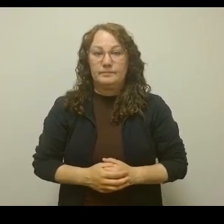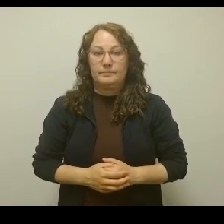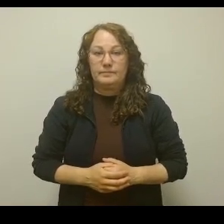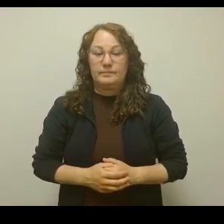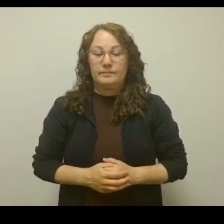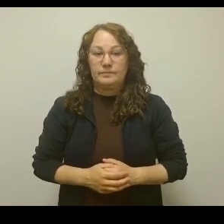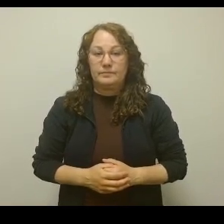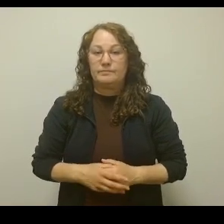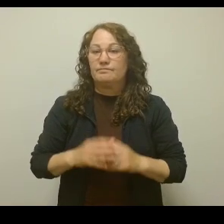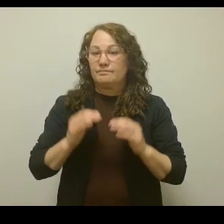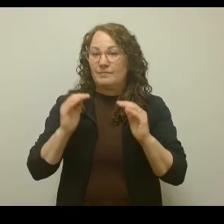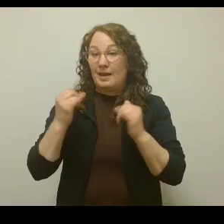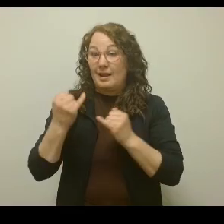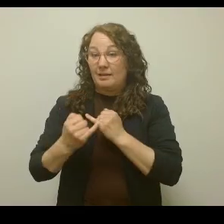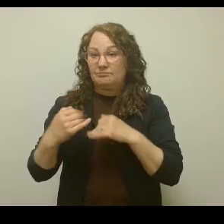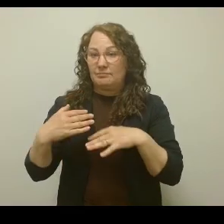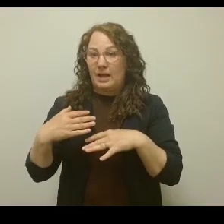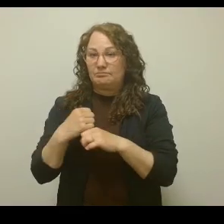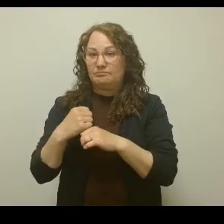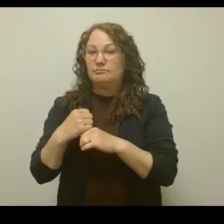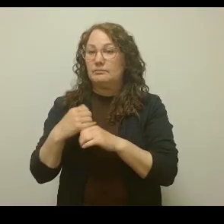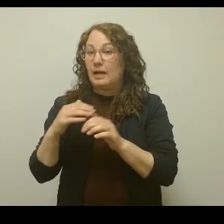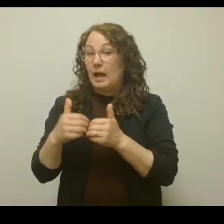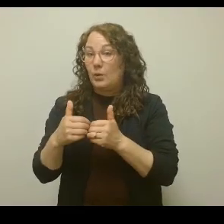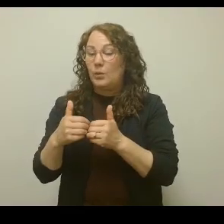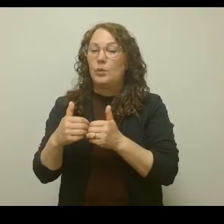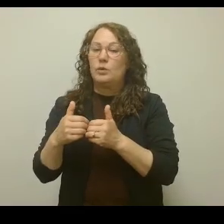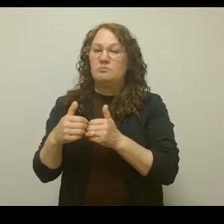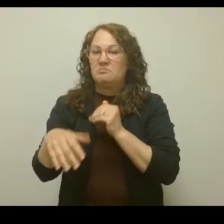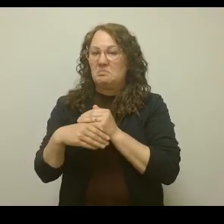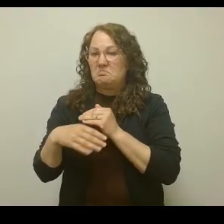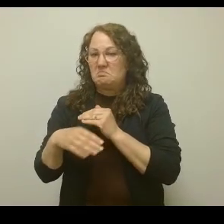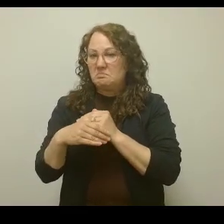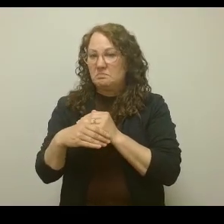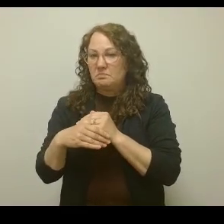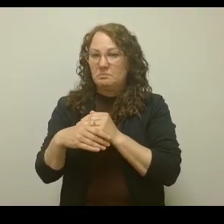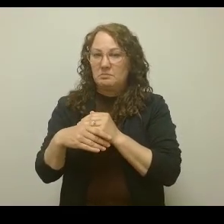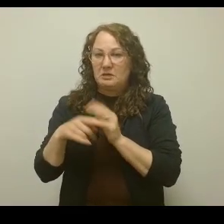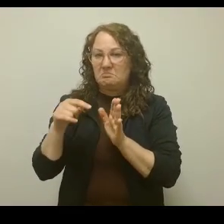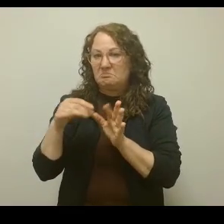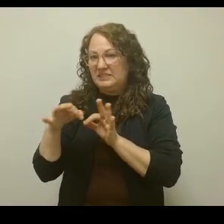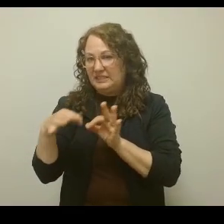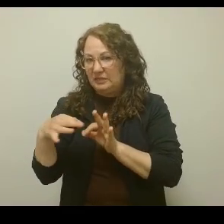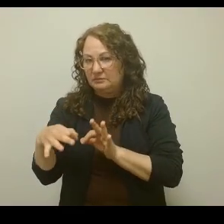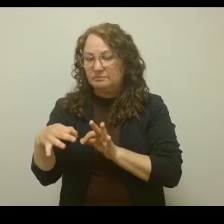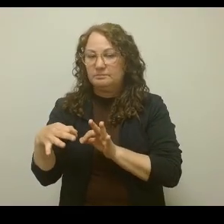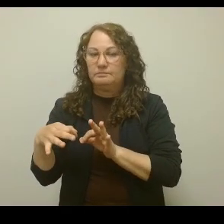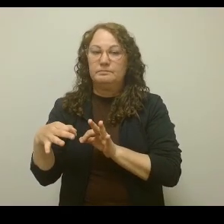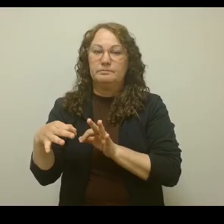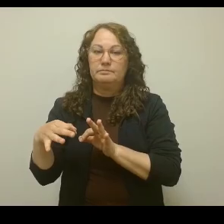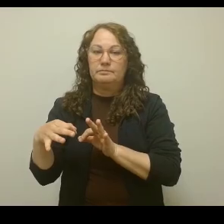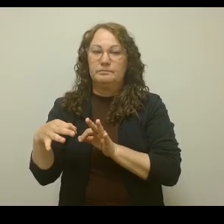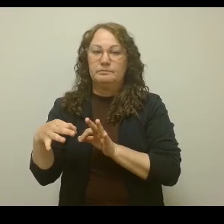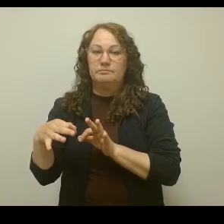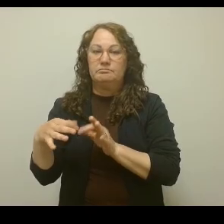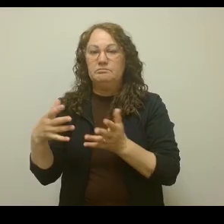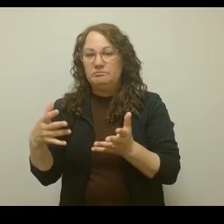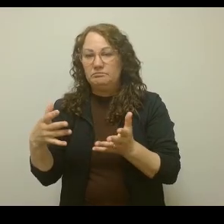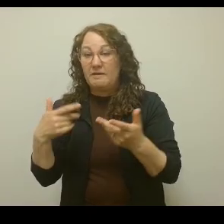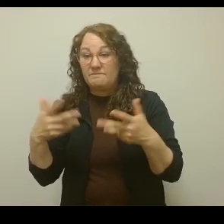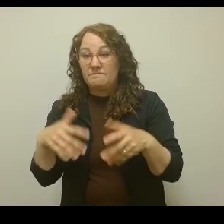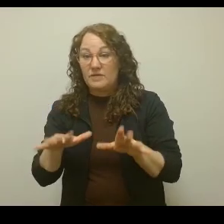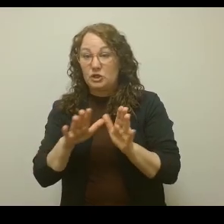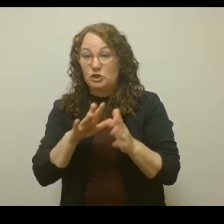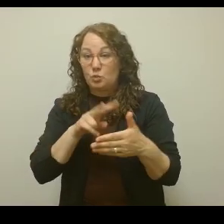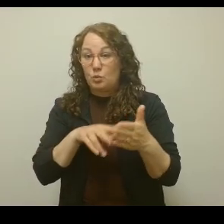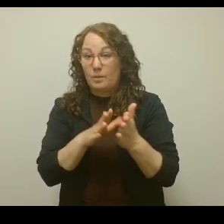And then finally, he wraps up by providing some additional relevant details. He says, "I finished my